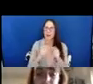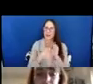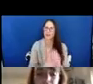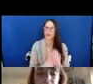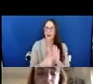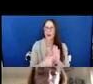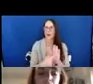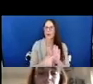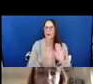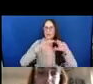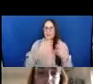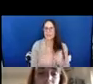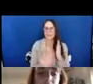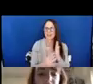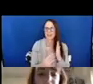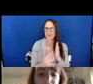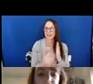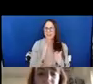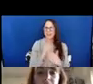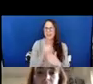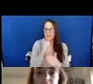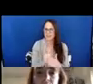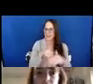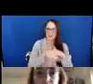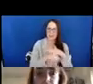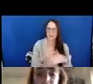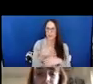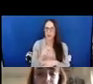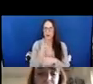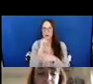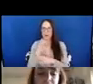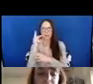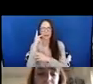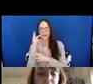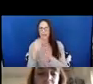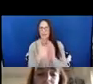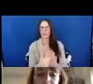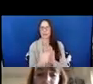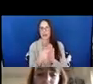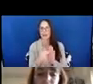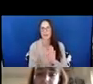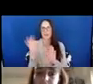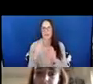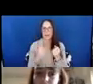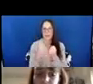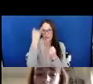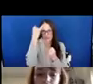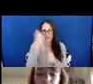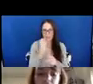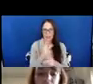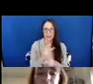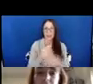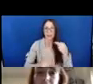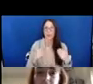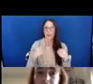accessible nor politically representative of a feminist notion of care. The argument here has implications both